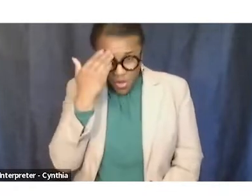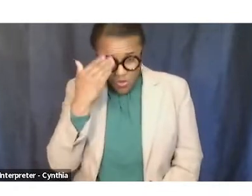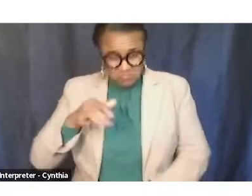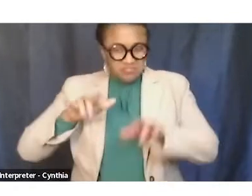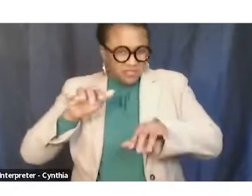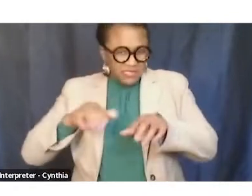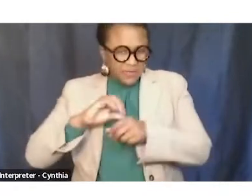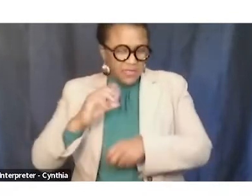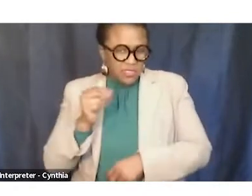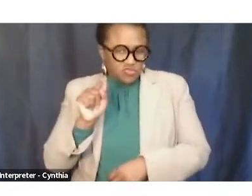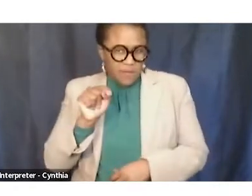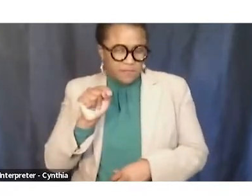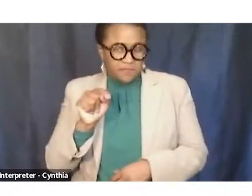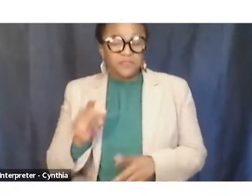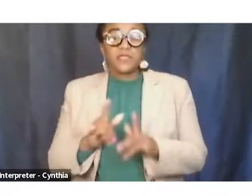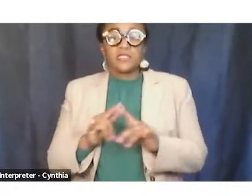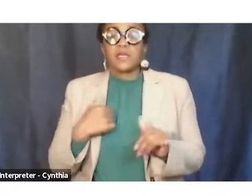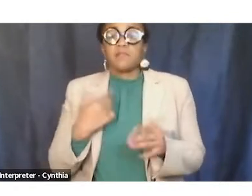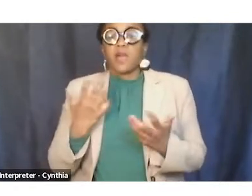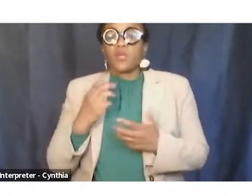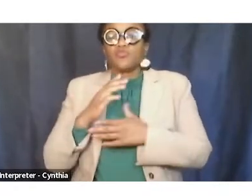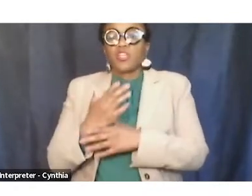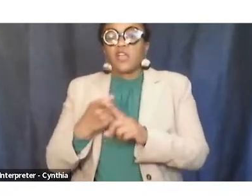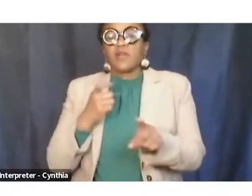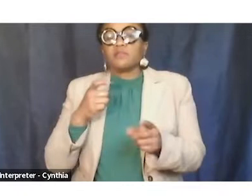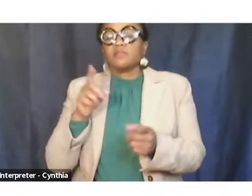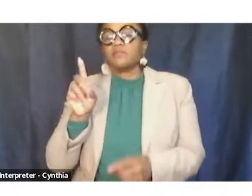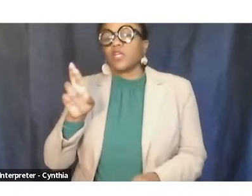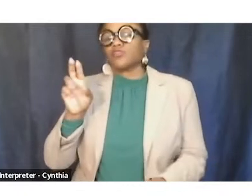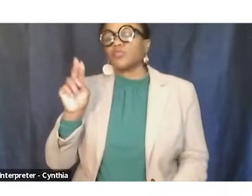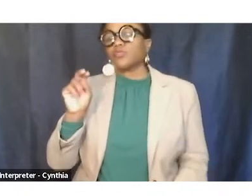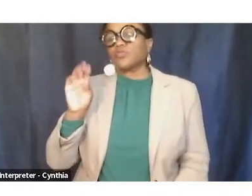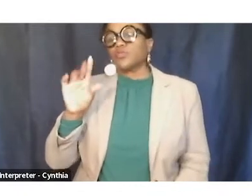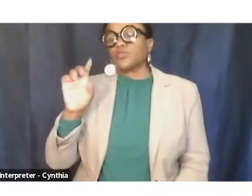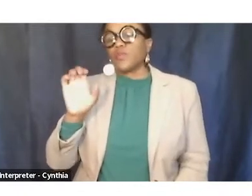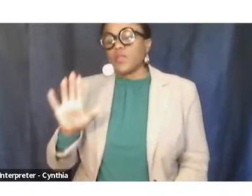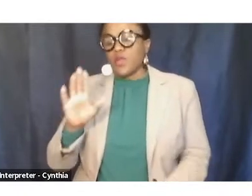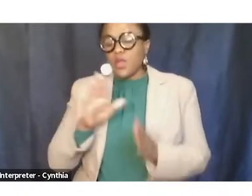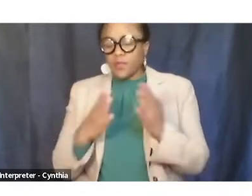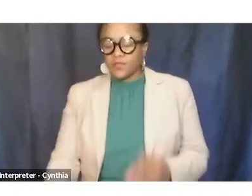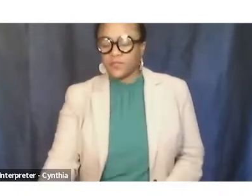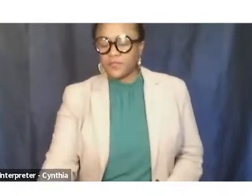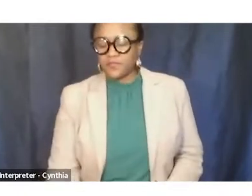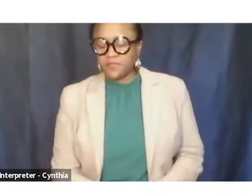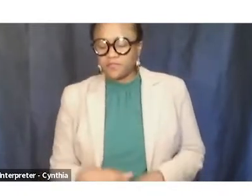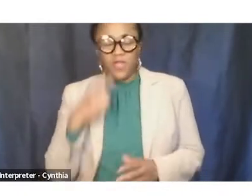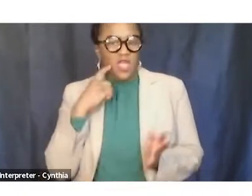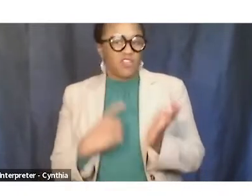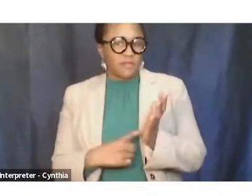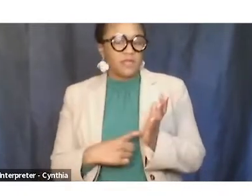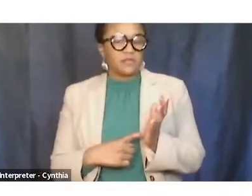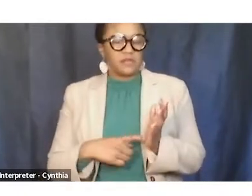And while you do that, I do want to share an excerpt from Dr. Noble's book. And I highly, highly recommend